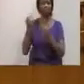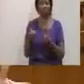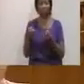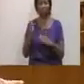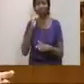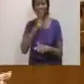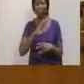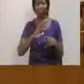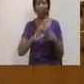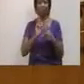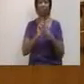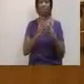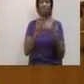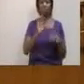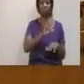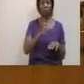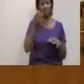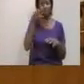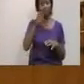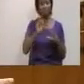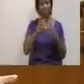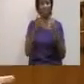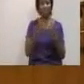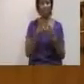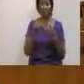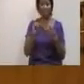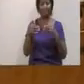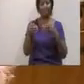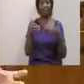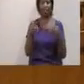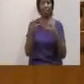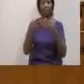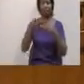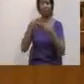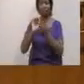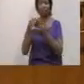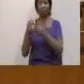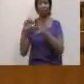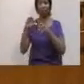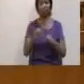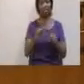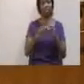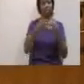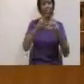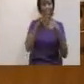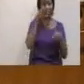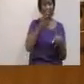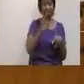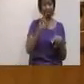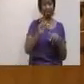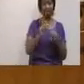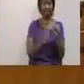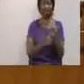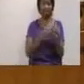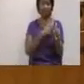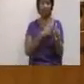the fact that many provincial departments are still under administration by National Treasury and National Government, Honorable Deputy Minister,